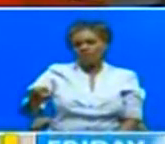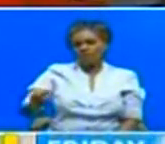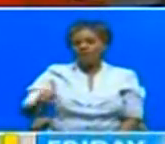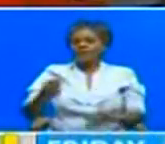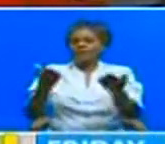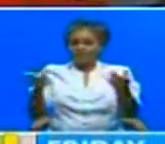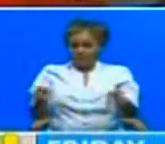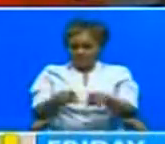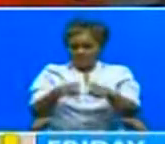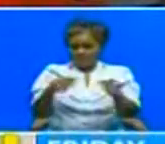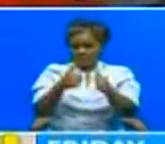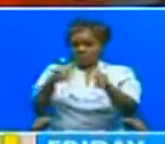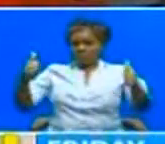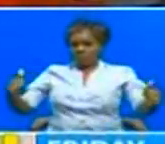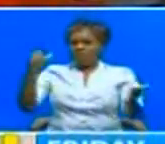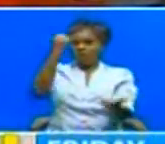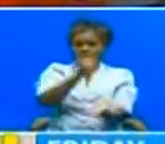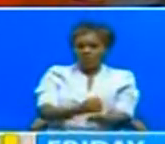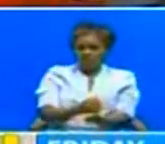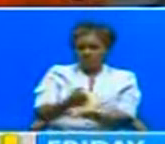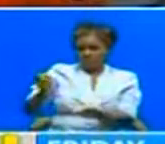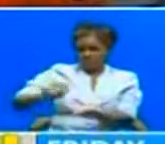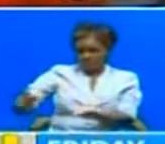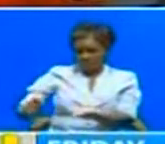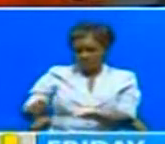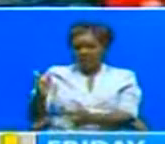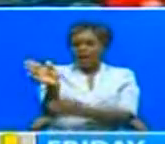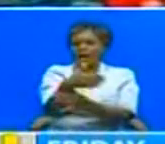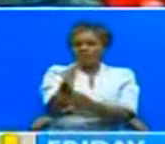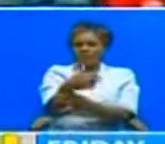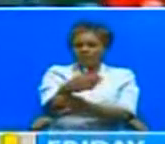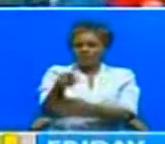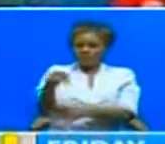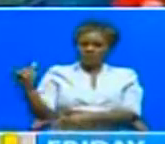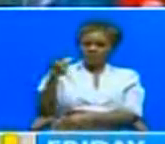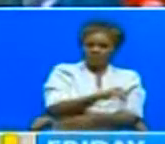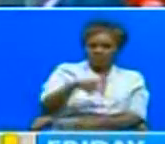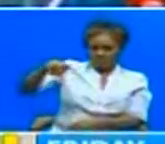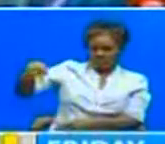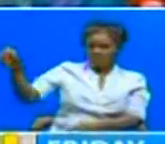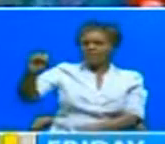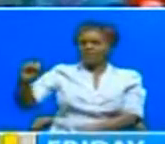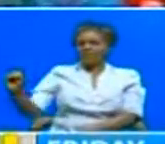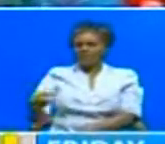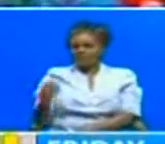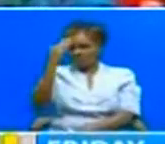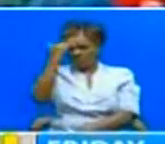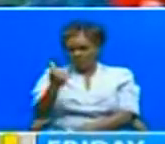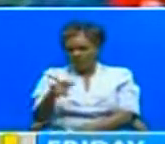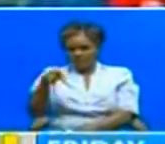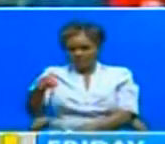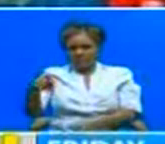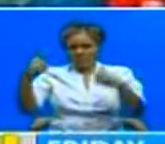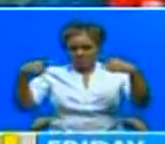Nonetheless, despite her rejection to the office of the Secretary to the Cabinet, Ambassador Monica Juma remains PS Interior, given her would-be